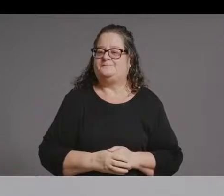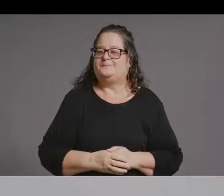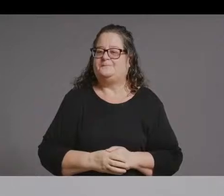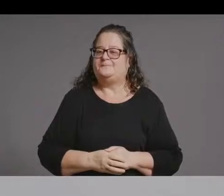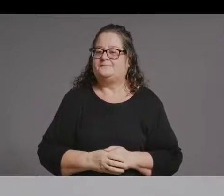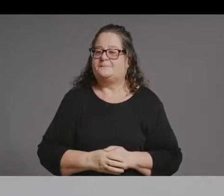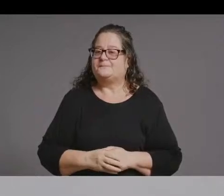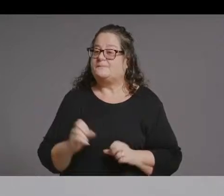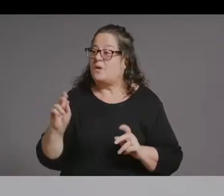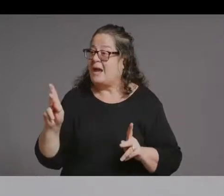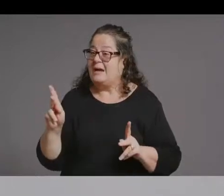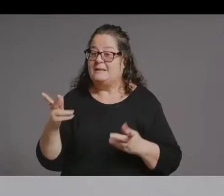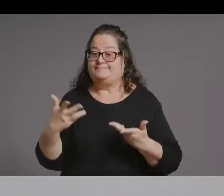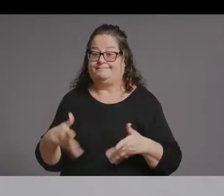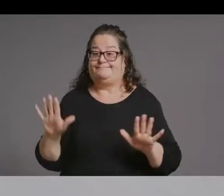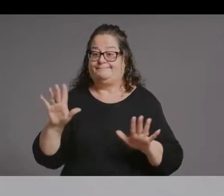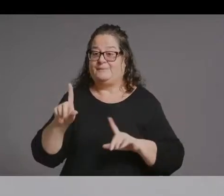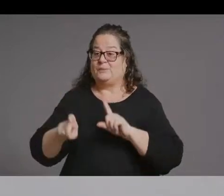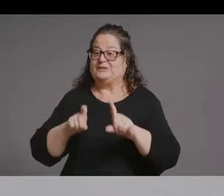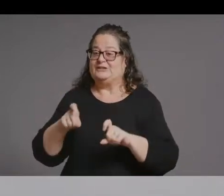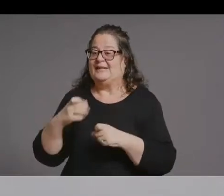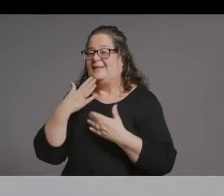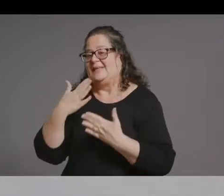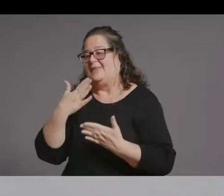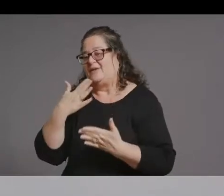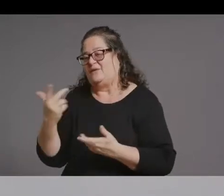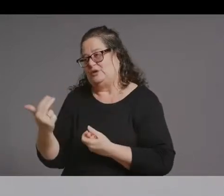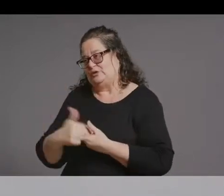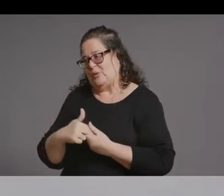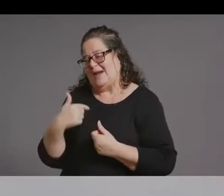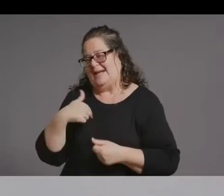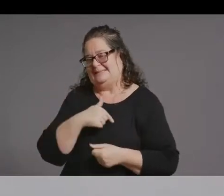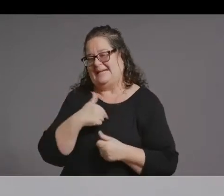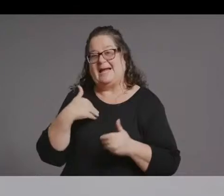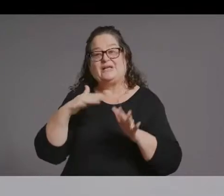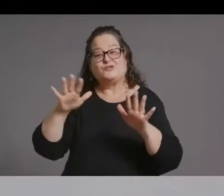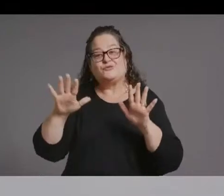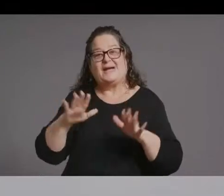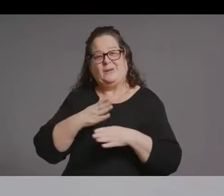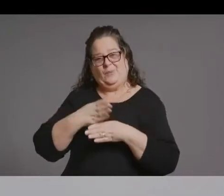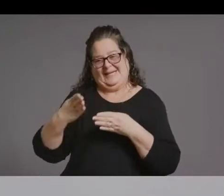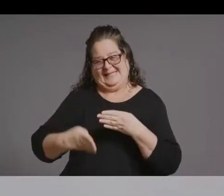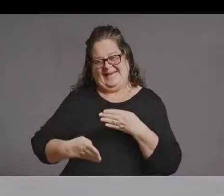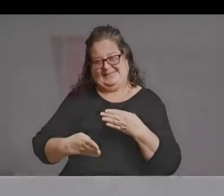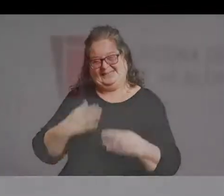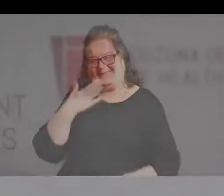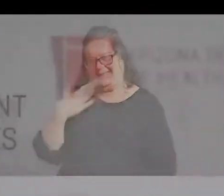that's all the questions. Thank you everyone for joining us and have a great weekend. Thank you.